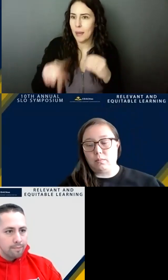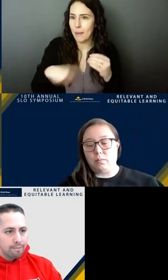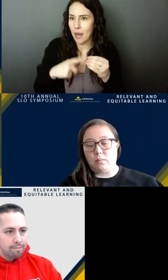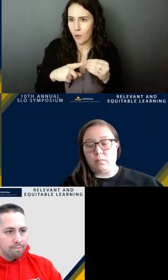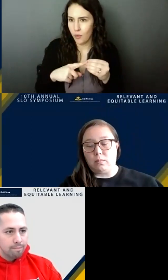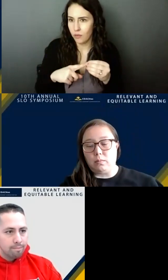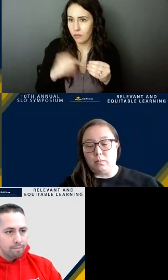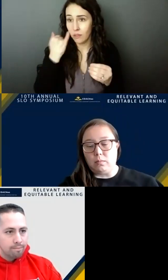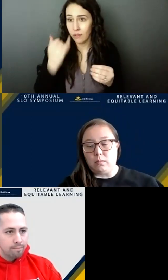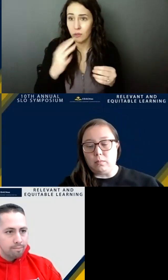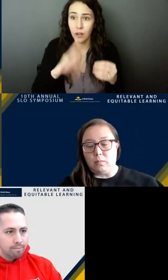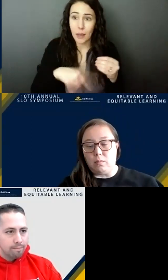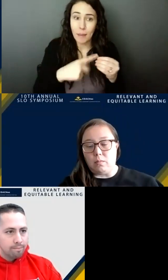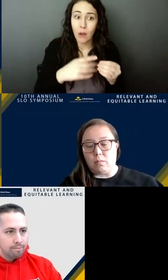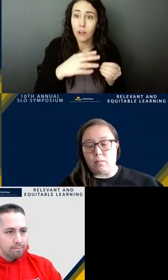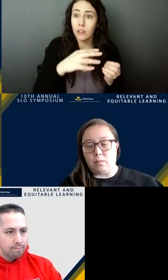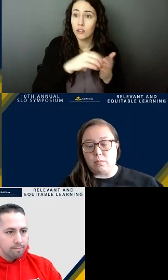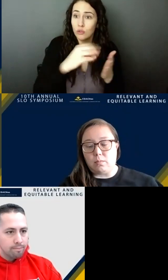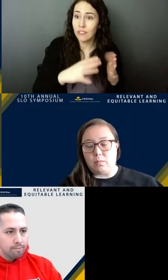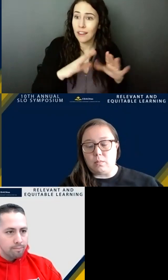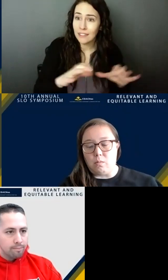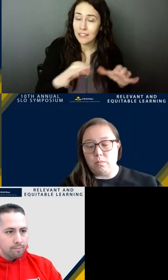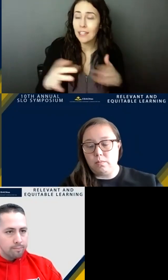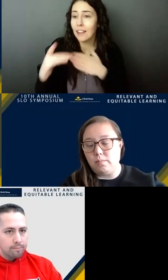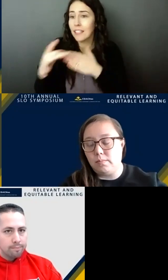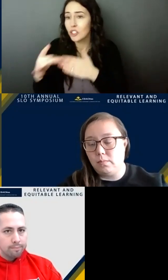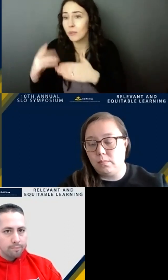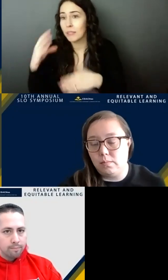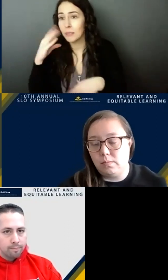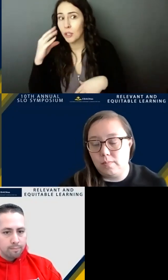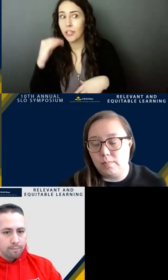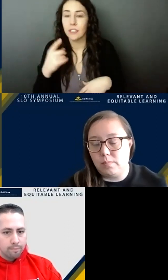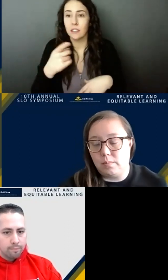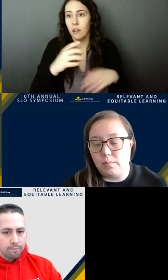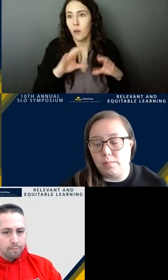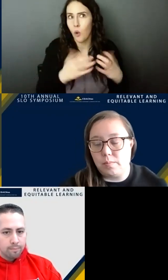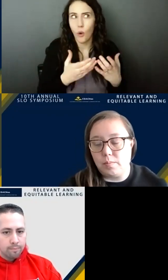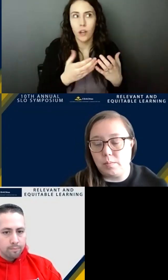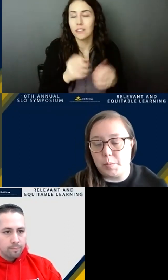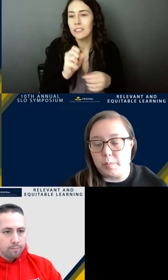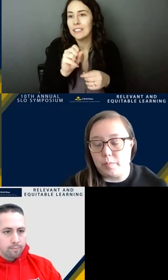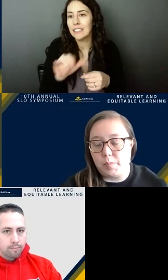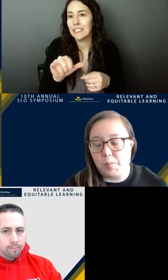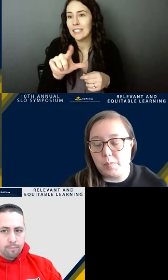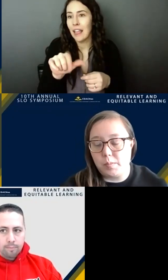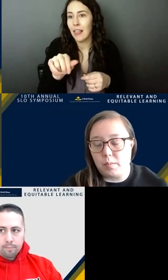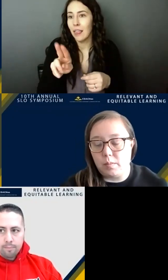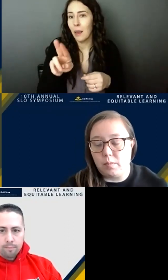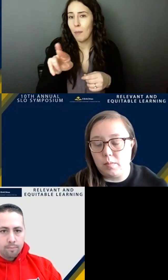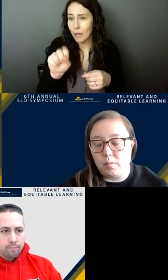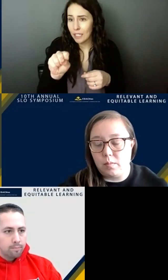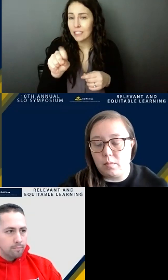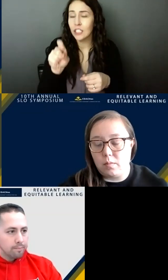talking about a student activity, a leadership experience, a course, the syllabus should be more than just facilitating